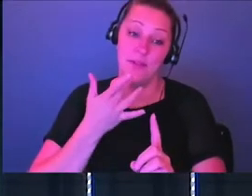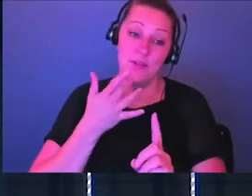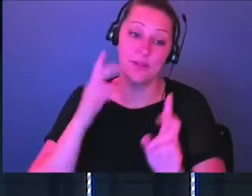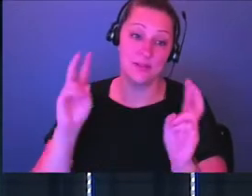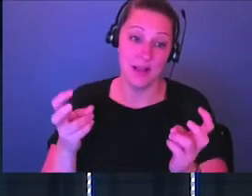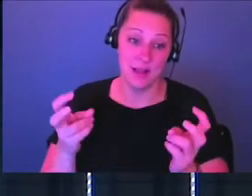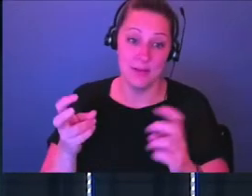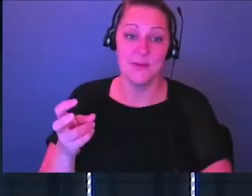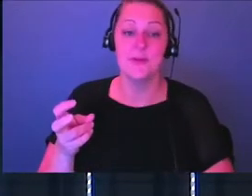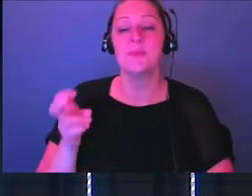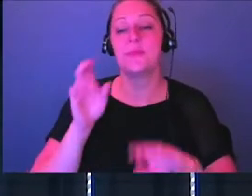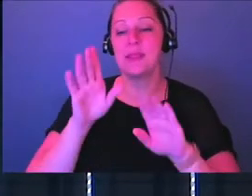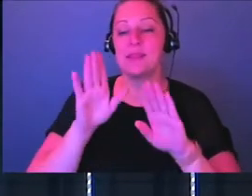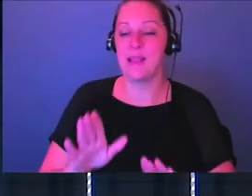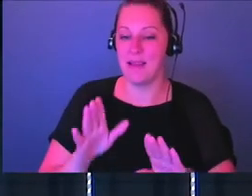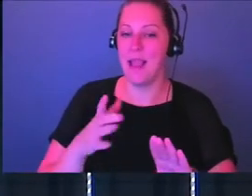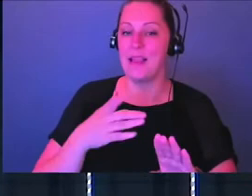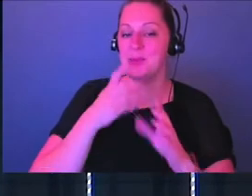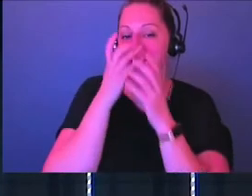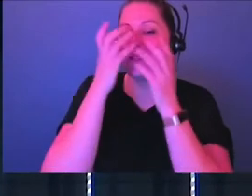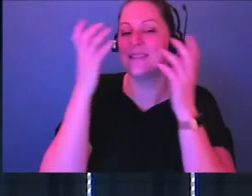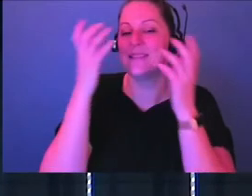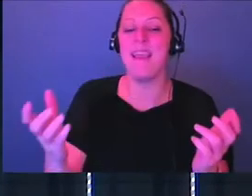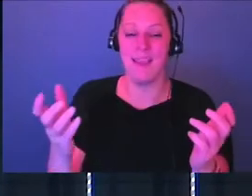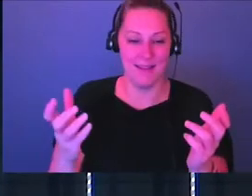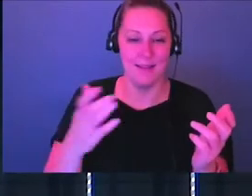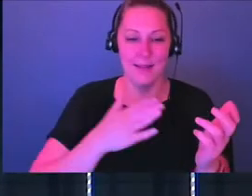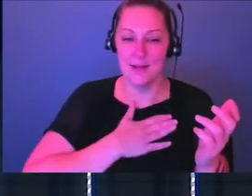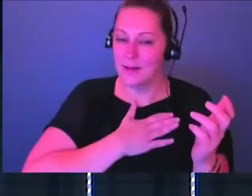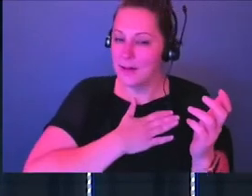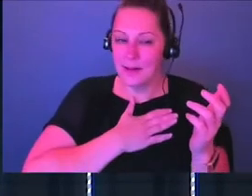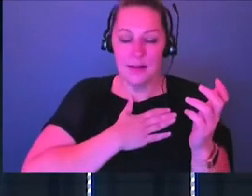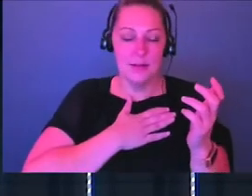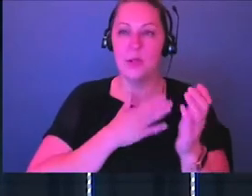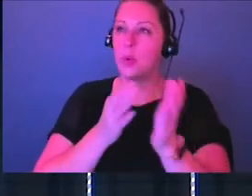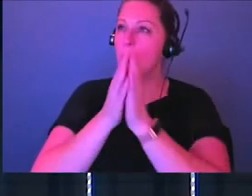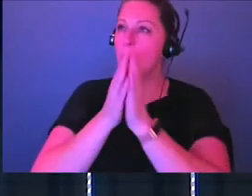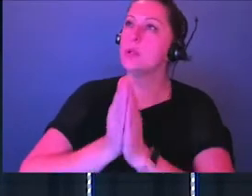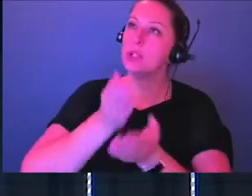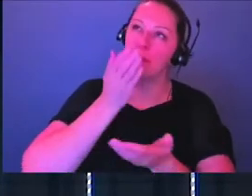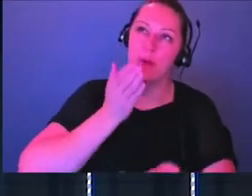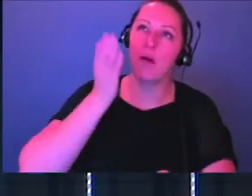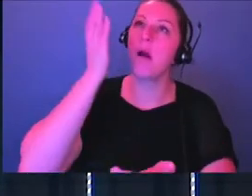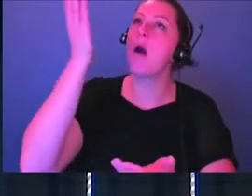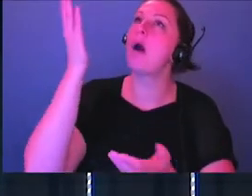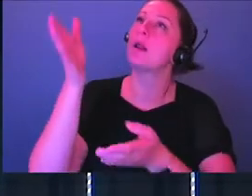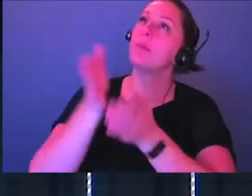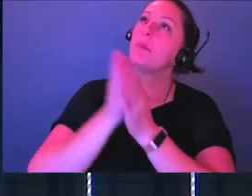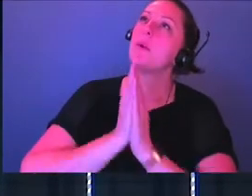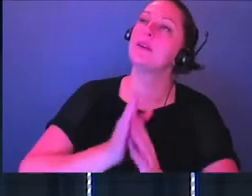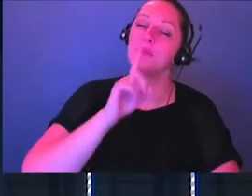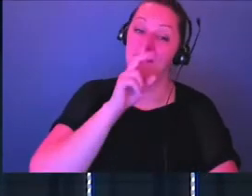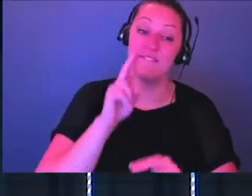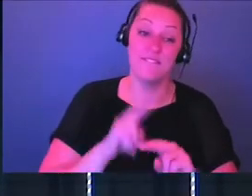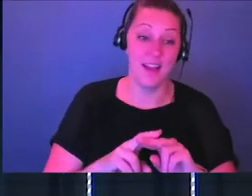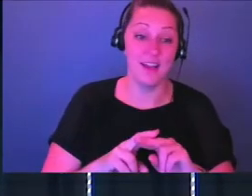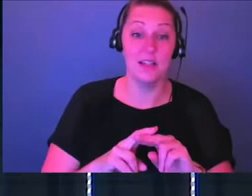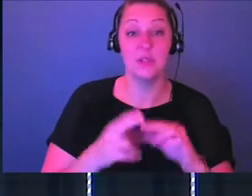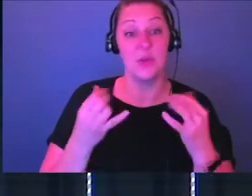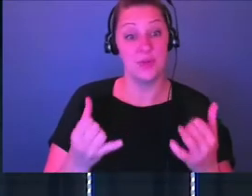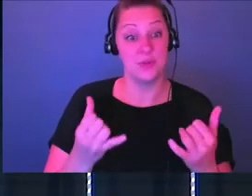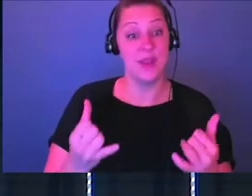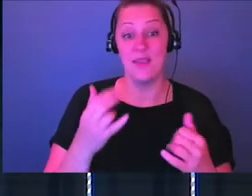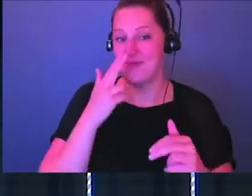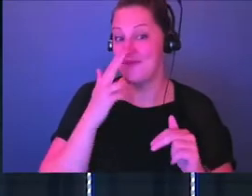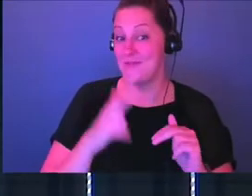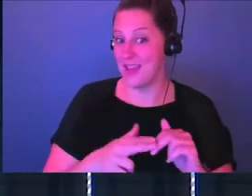here and to do on Sundays, just to be singing. You know what I mean? It's like to be worshiping God and giving Him praise, be moving around. It's a lot of fun. And so what we're going to do today is we're going to have